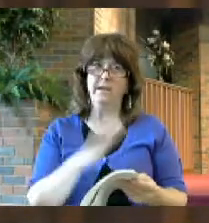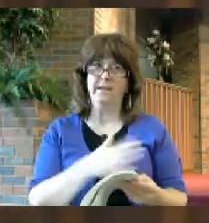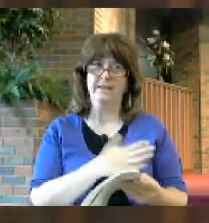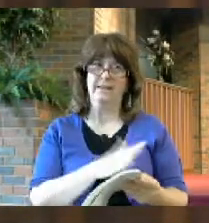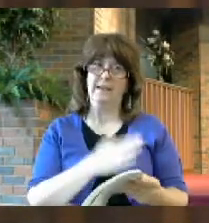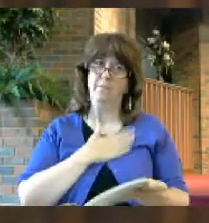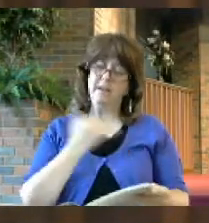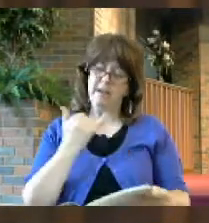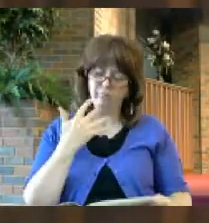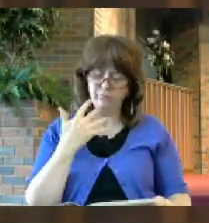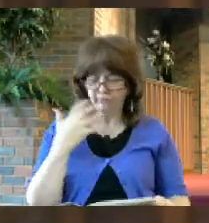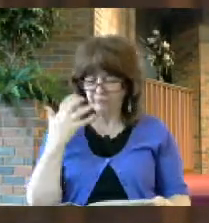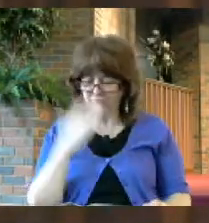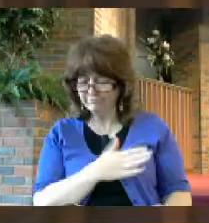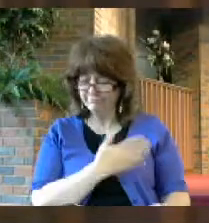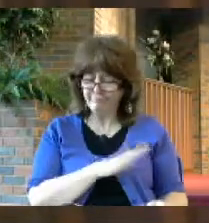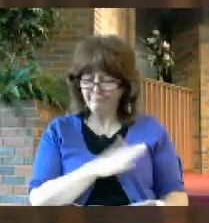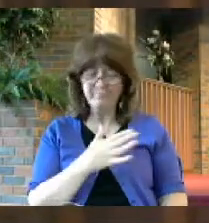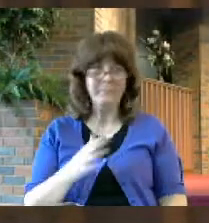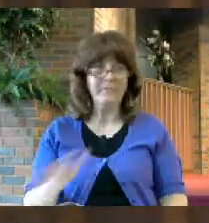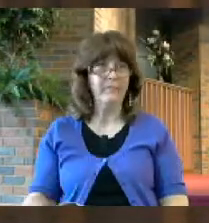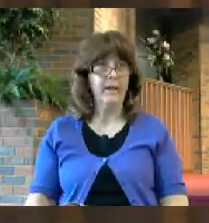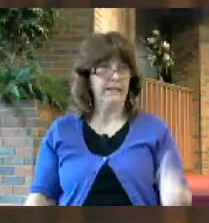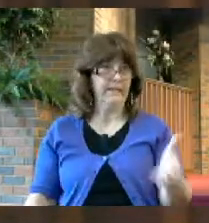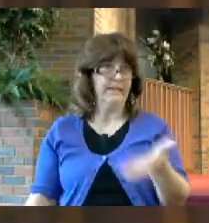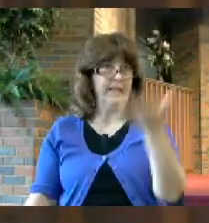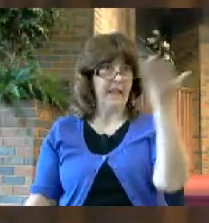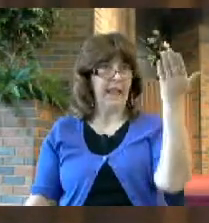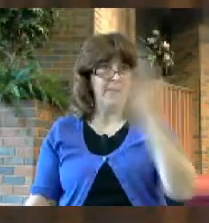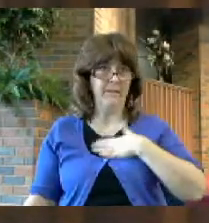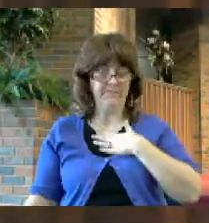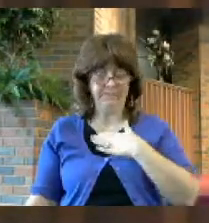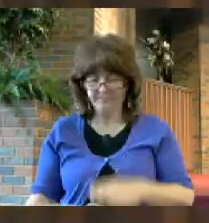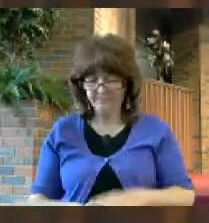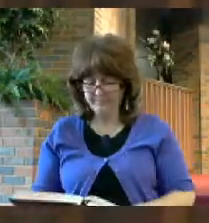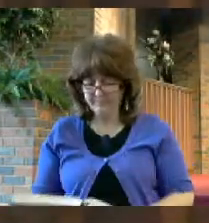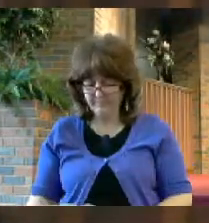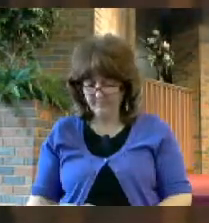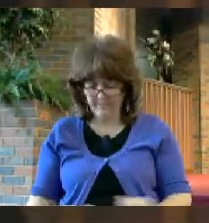out. 531. If you'd like to, please stand. We'll sing this together, 1, 2, and 4.